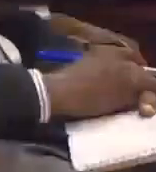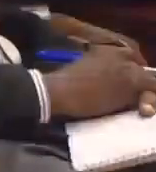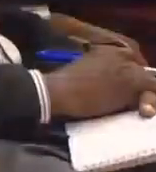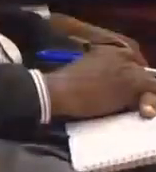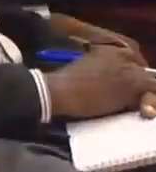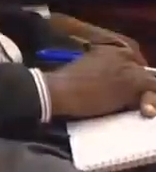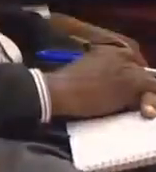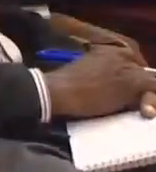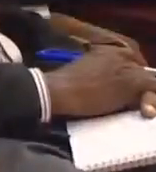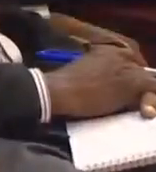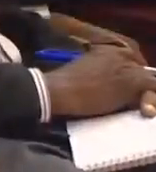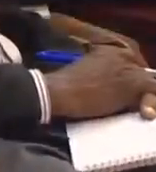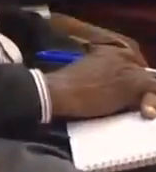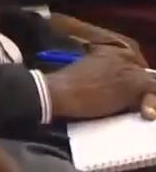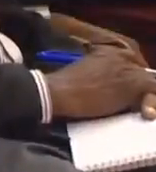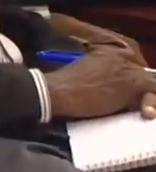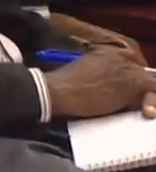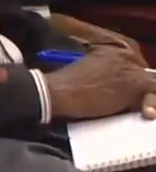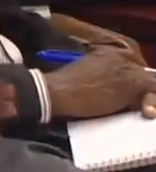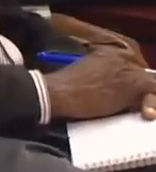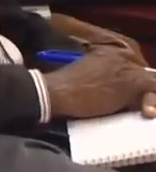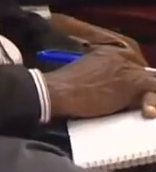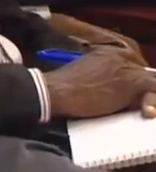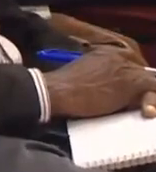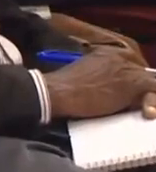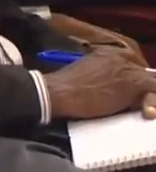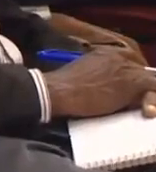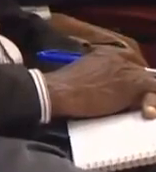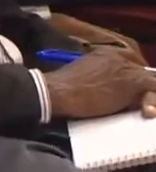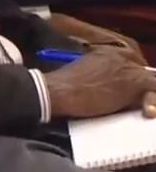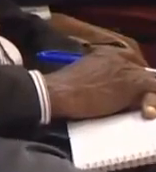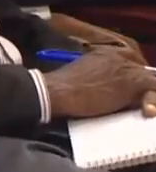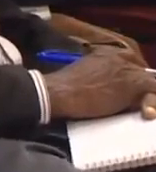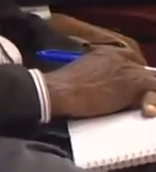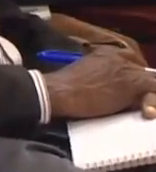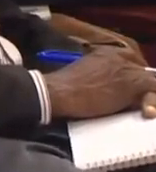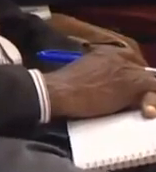in health, even as your soul prospers.